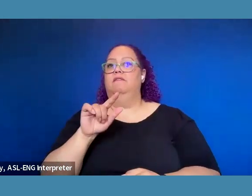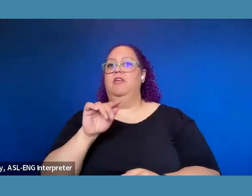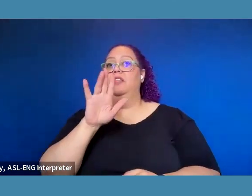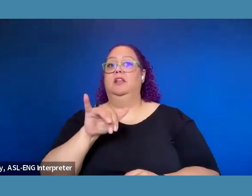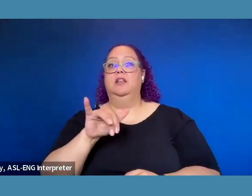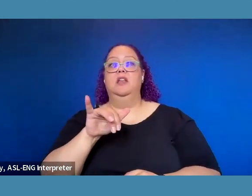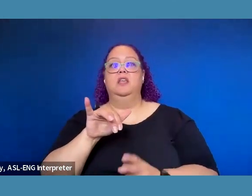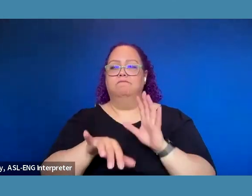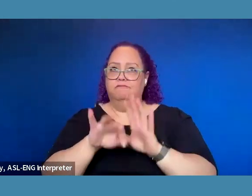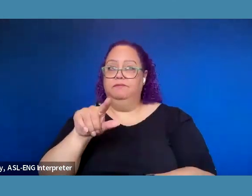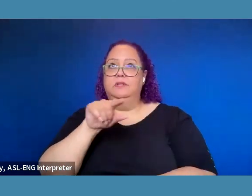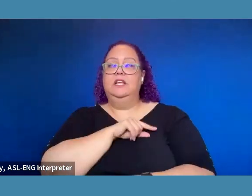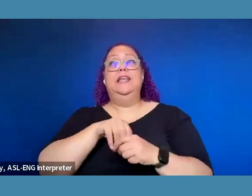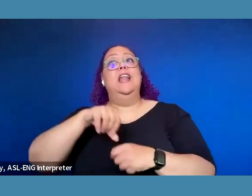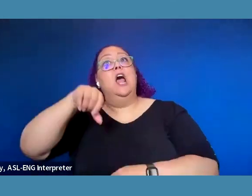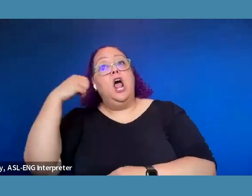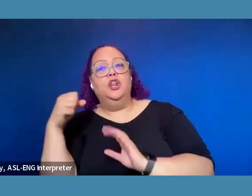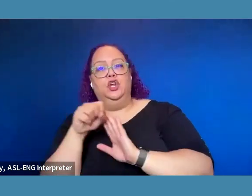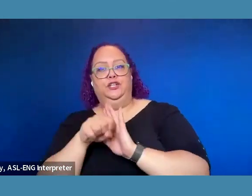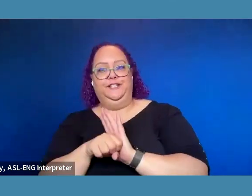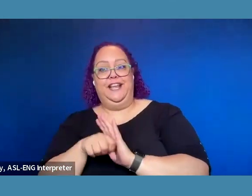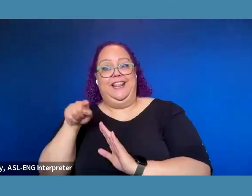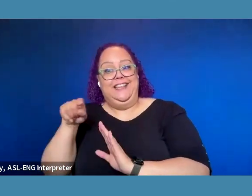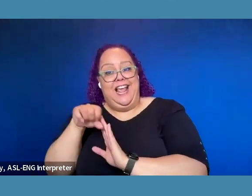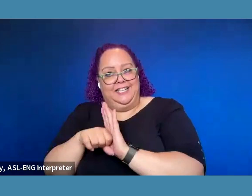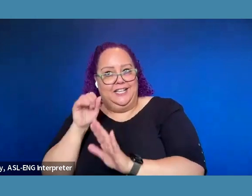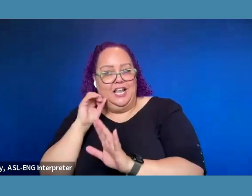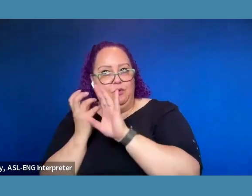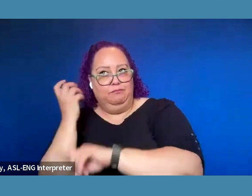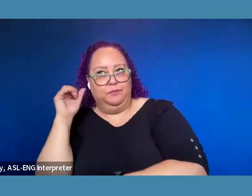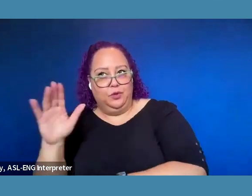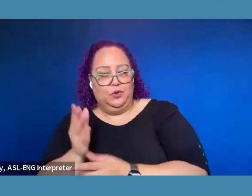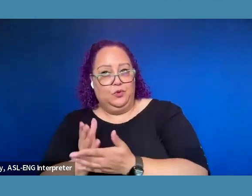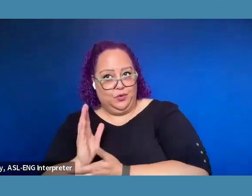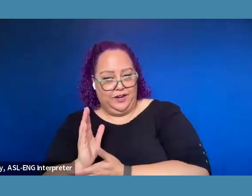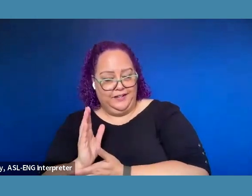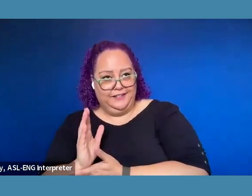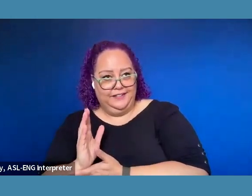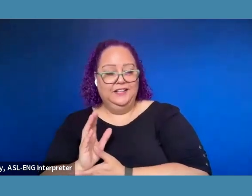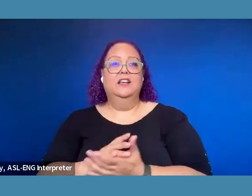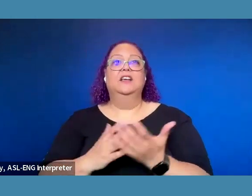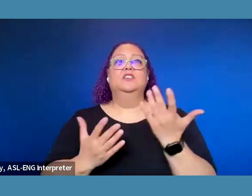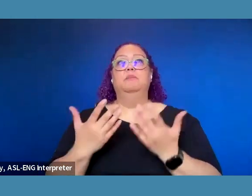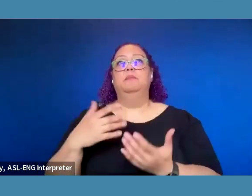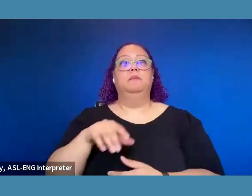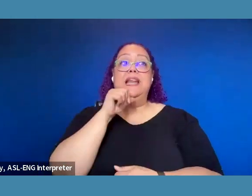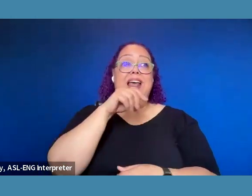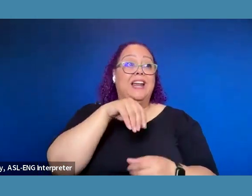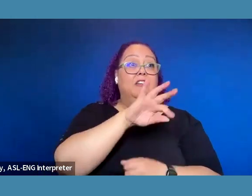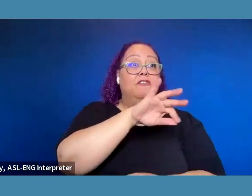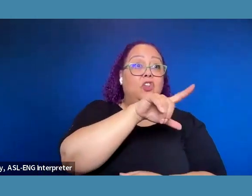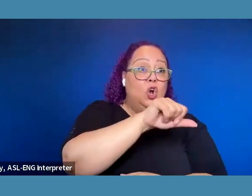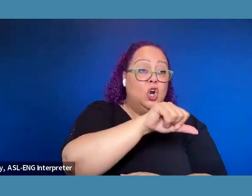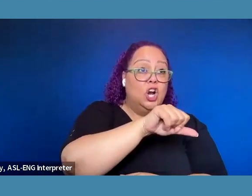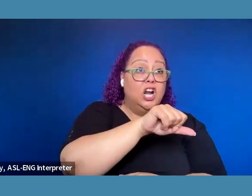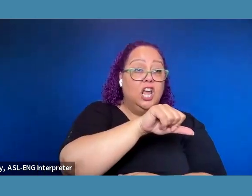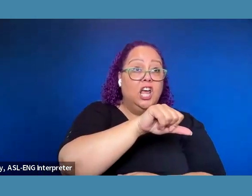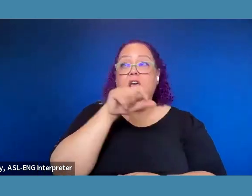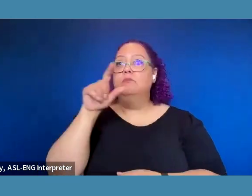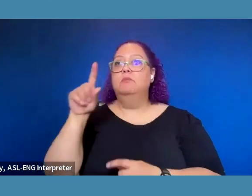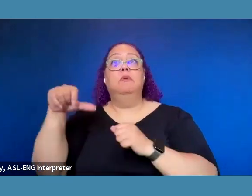So if you have a felony conviction somewhere else and their laws are different, their laws are the ones that